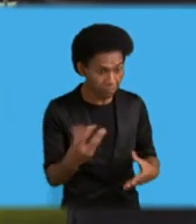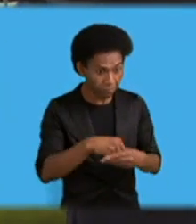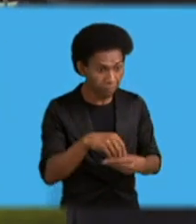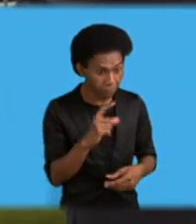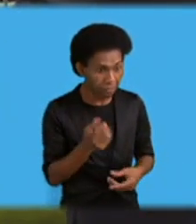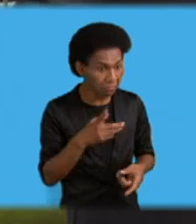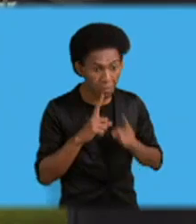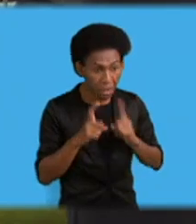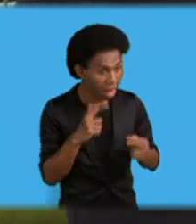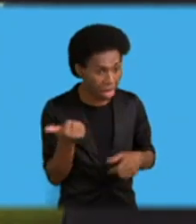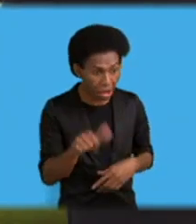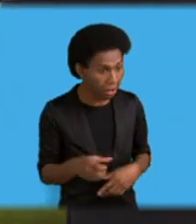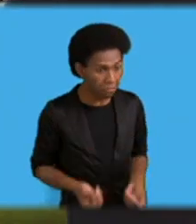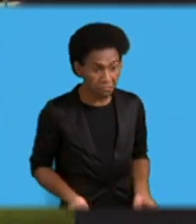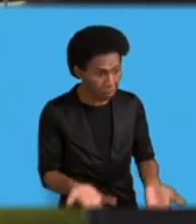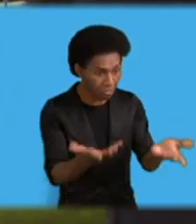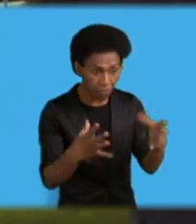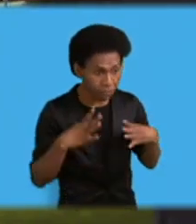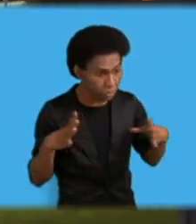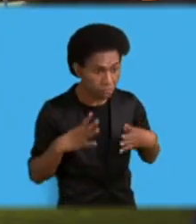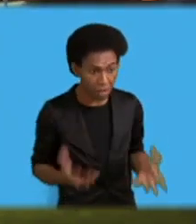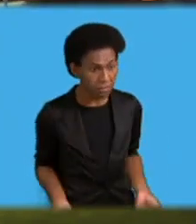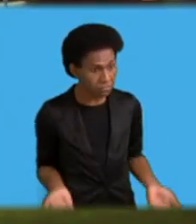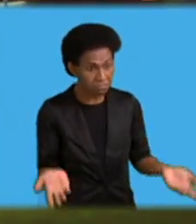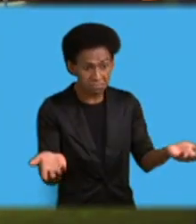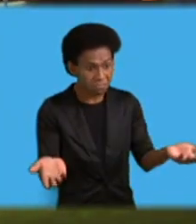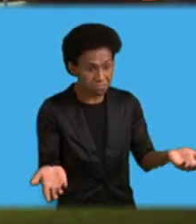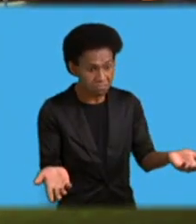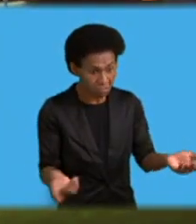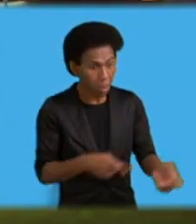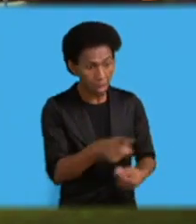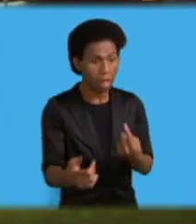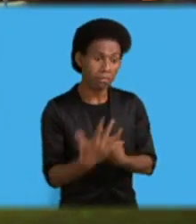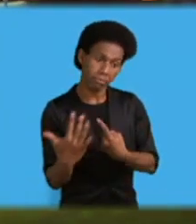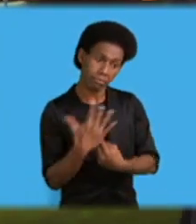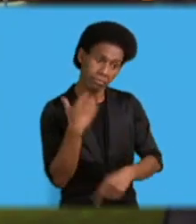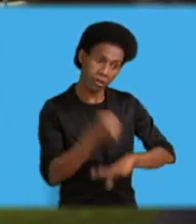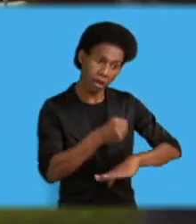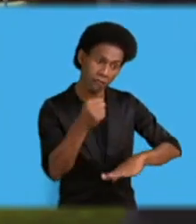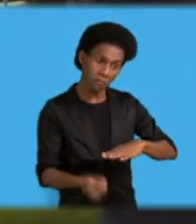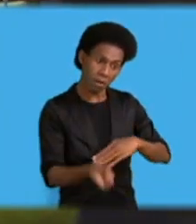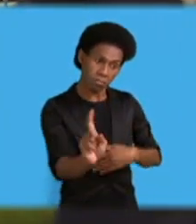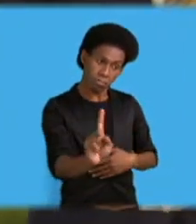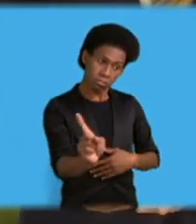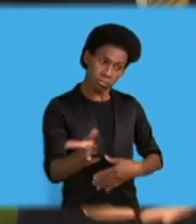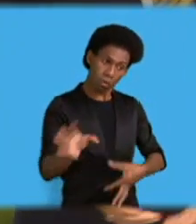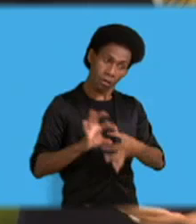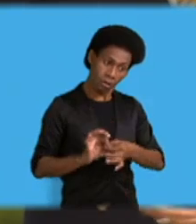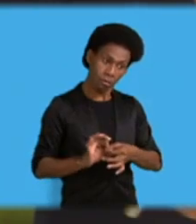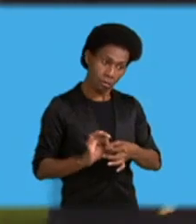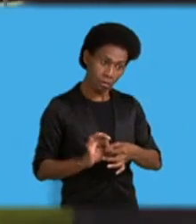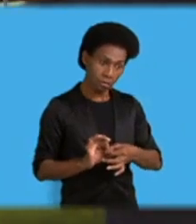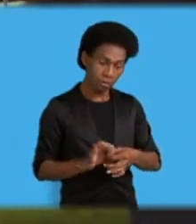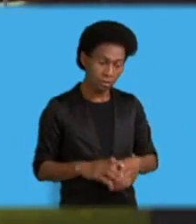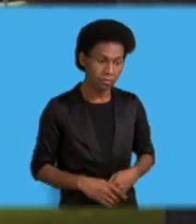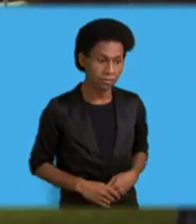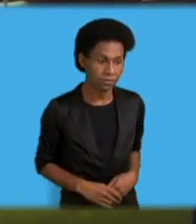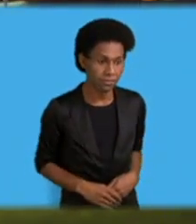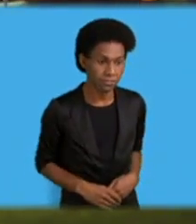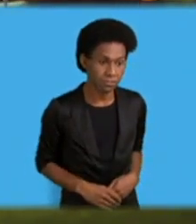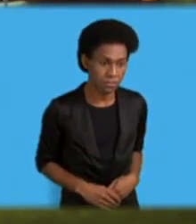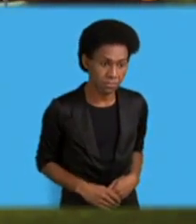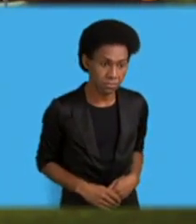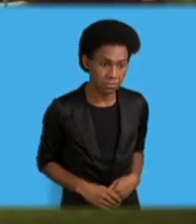want. They actually stand up and criticize government, it gets published, it gets broadcast. I don't know what's that got to do with whether we have Fiji Sun or Fiji